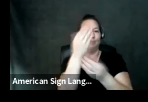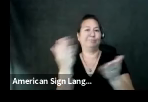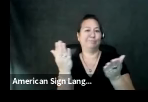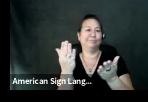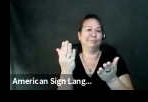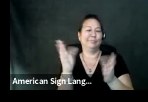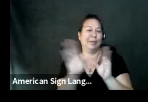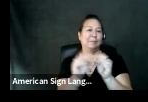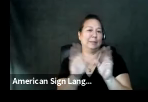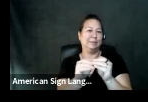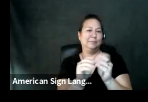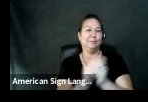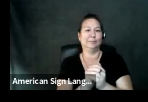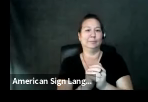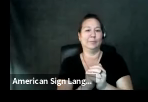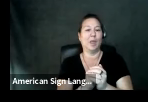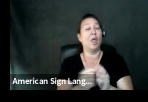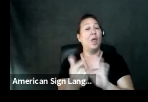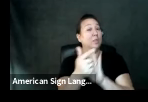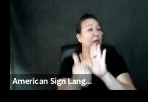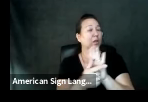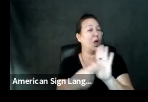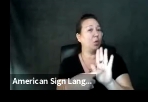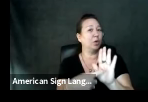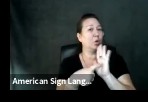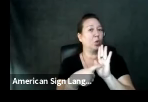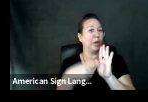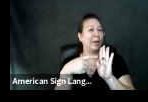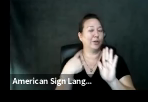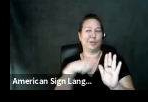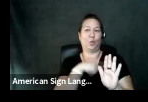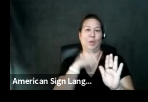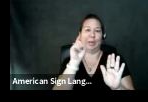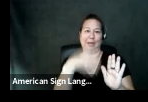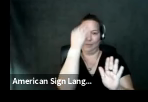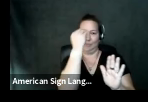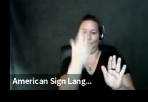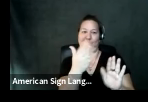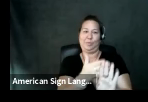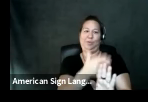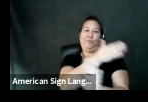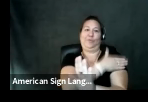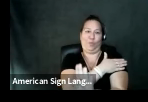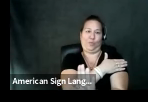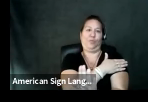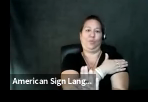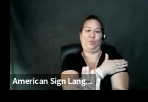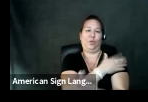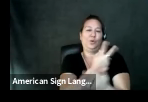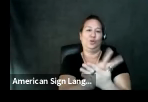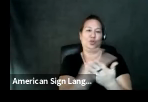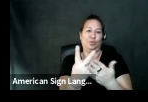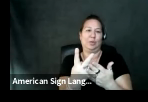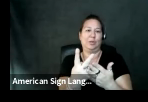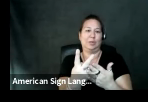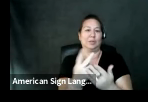requires us to give advanced notice. So that 2 weeks that I mentioned on the last slide is something that comes out of the law so